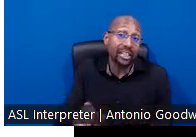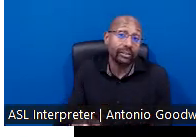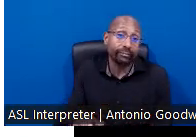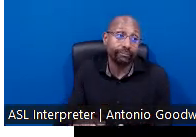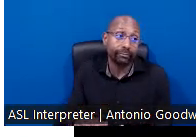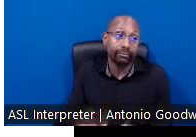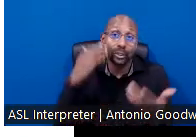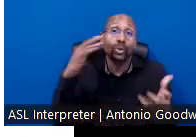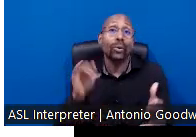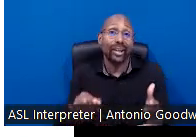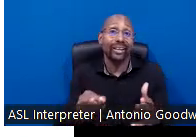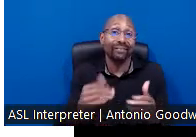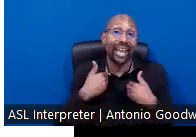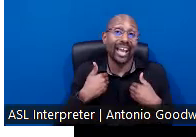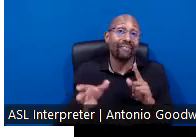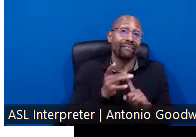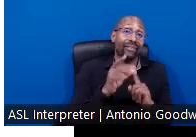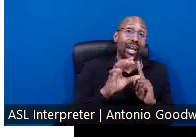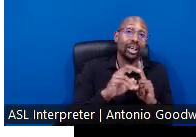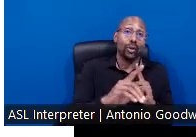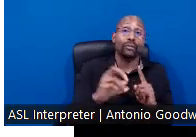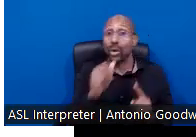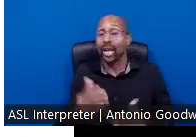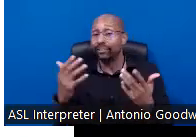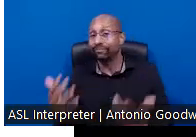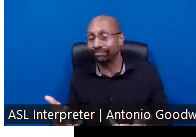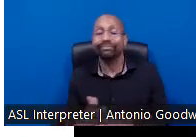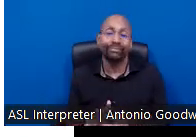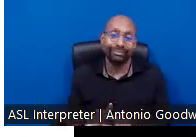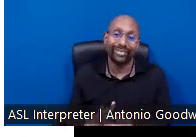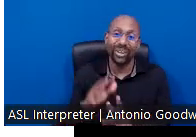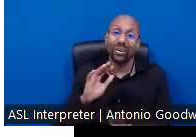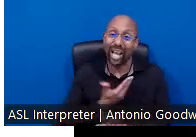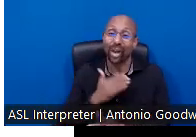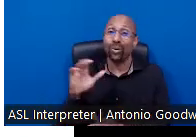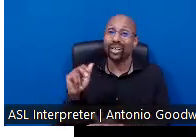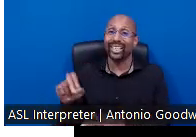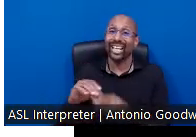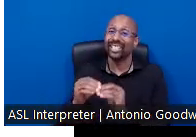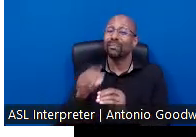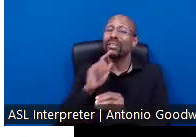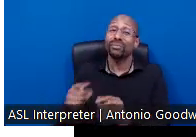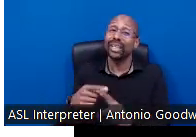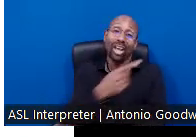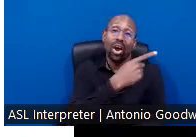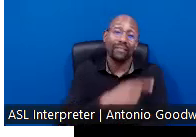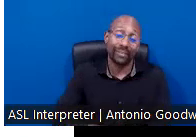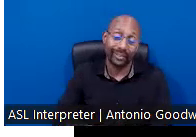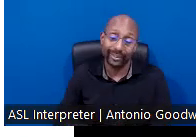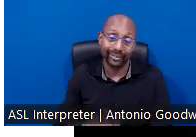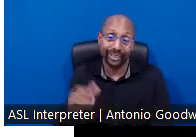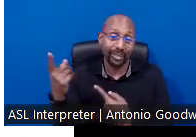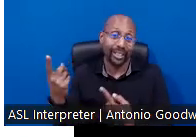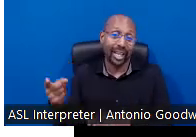count is truly off, as this has kind of been an issue now for the past year since the introduction to at-home